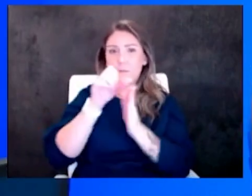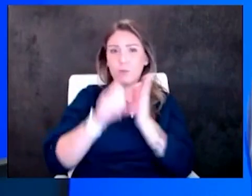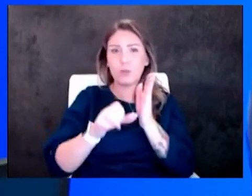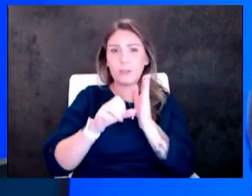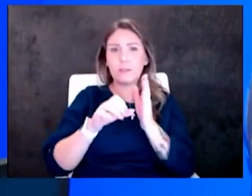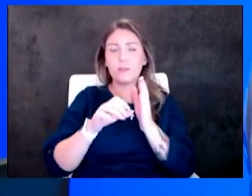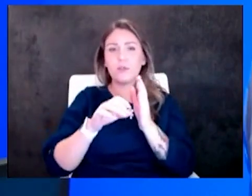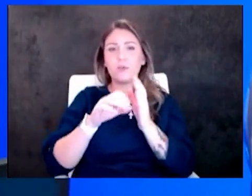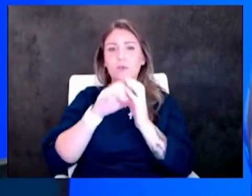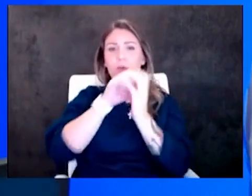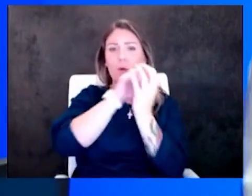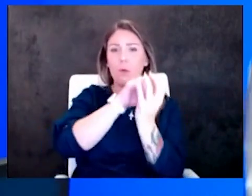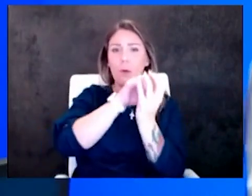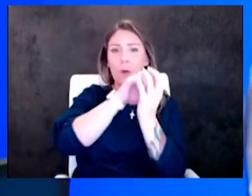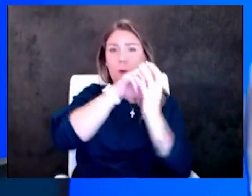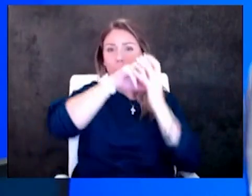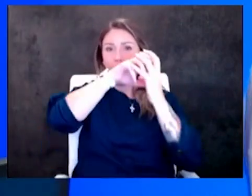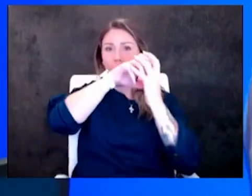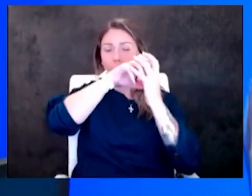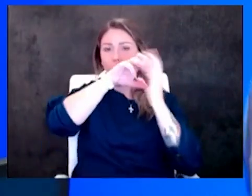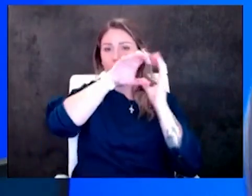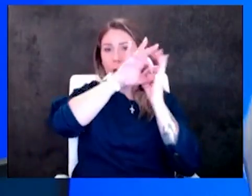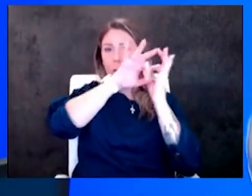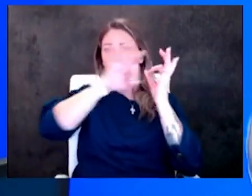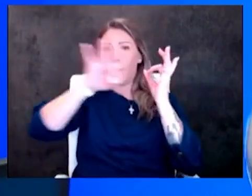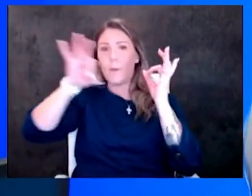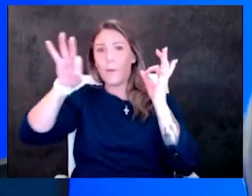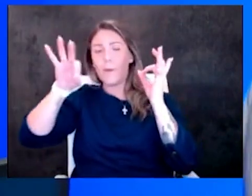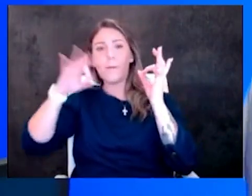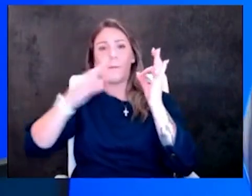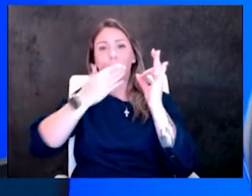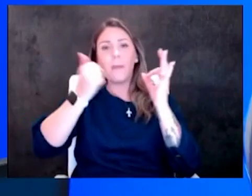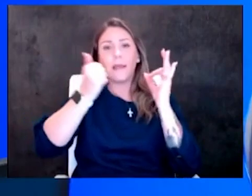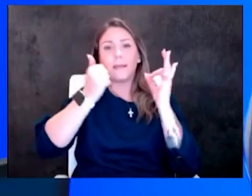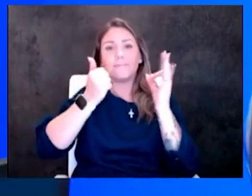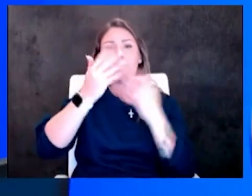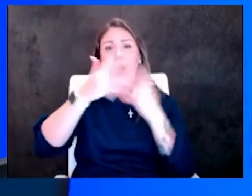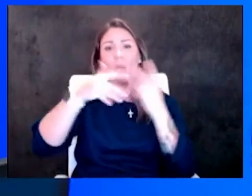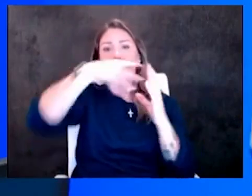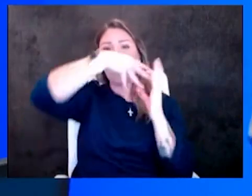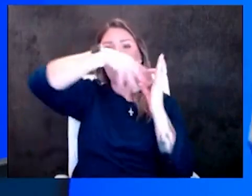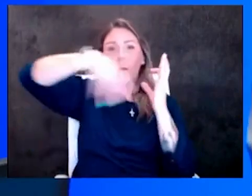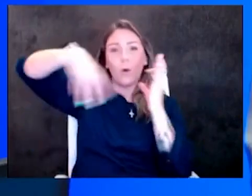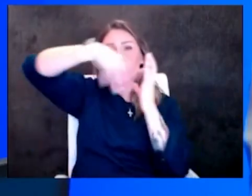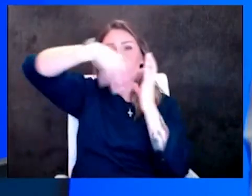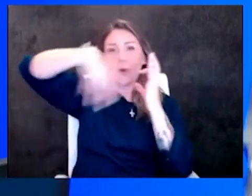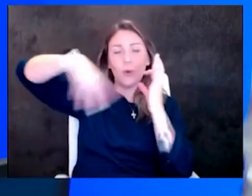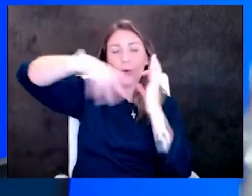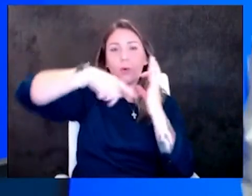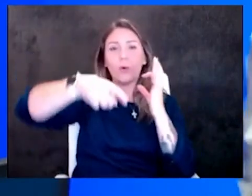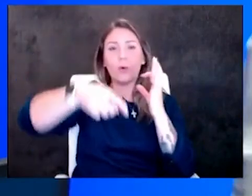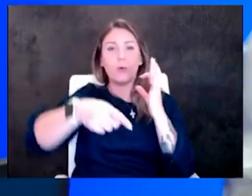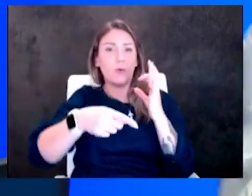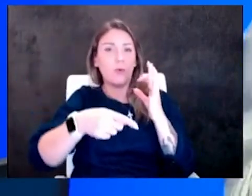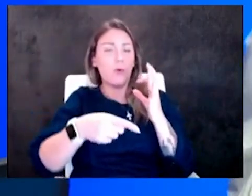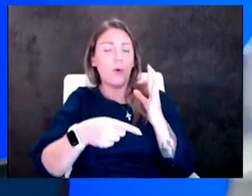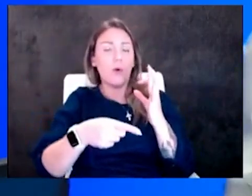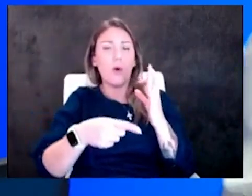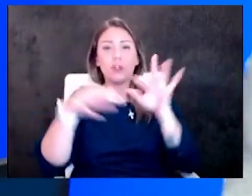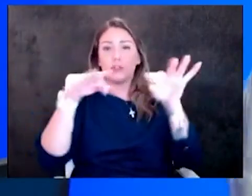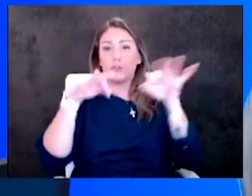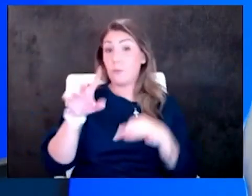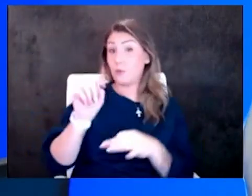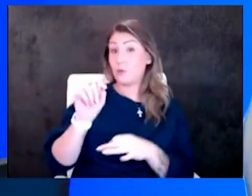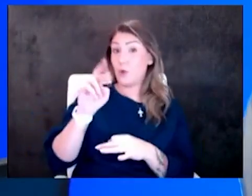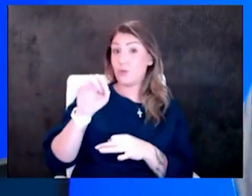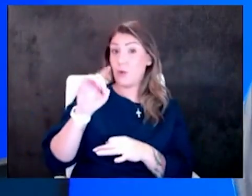improve the caliber of that vessel to optimize blood flow. You're describing tortuosity led to alterations